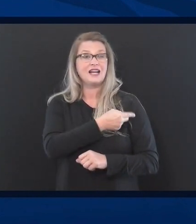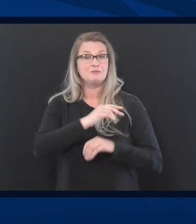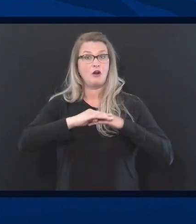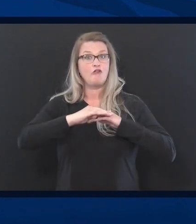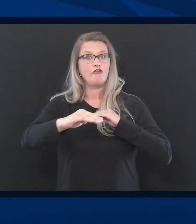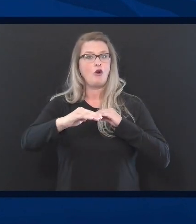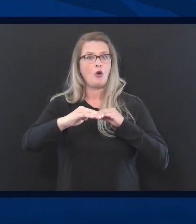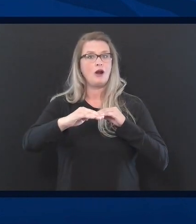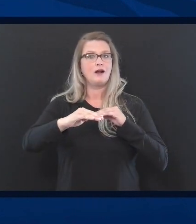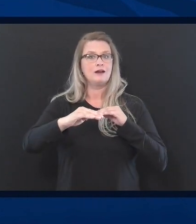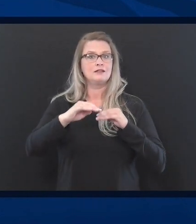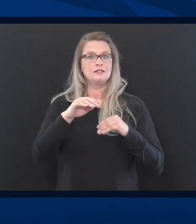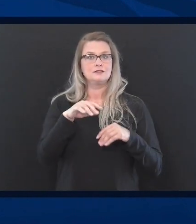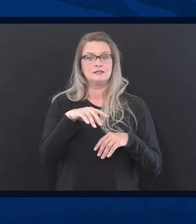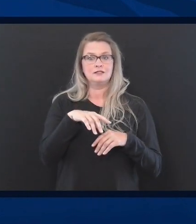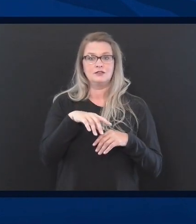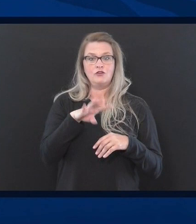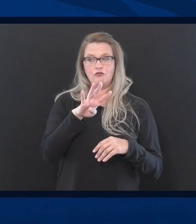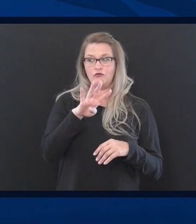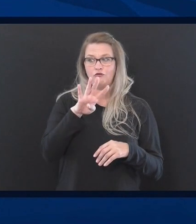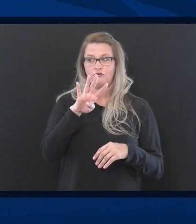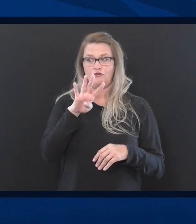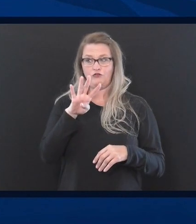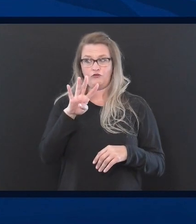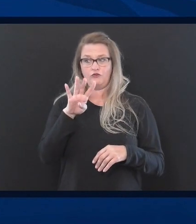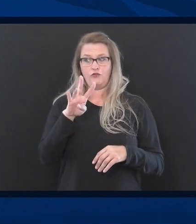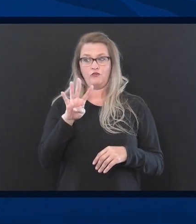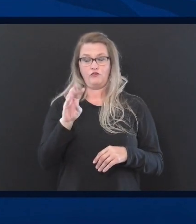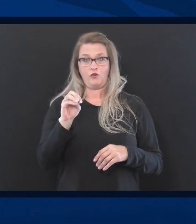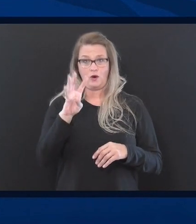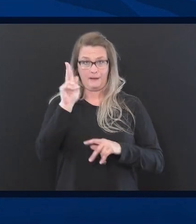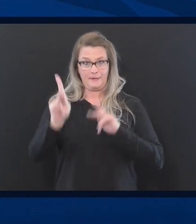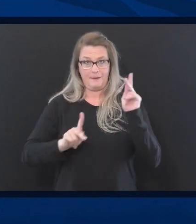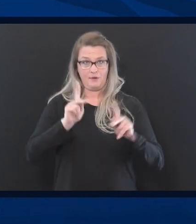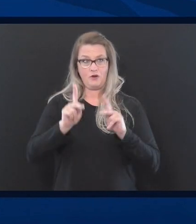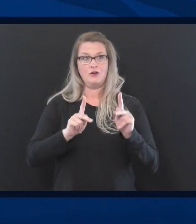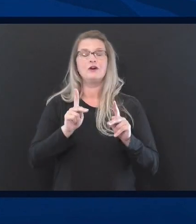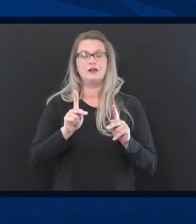40 people of that 442, which is 9%.